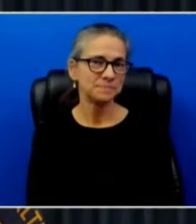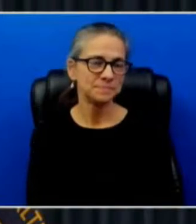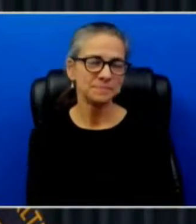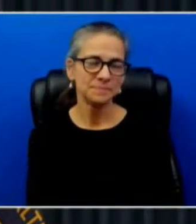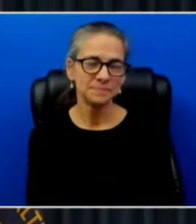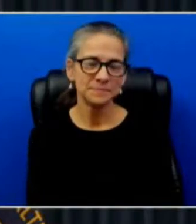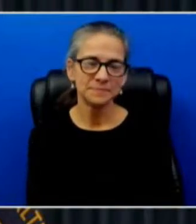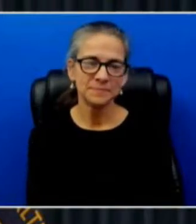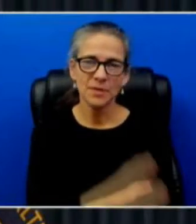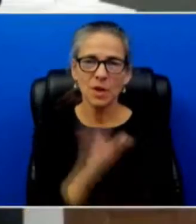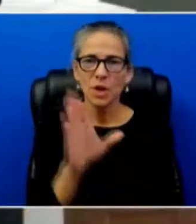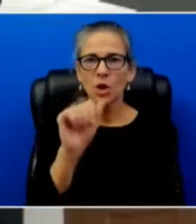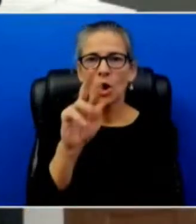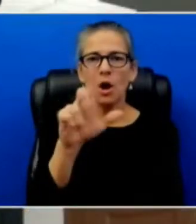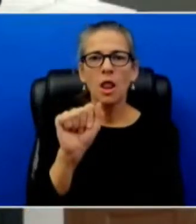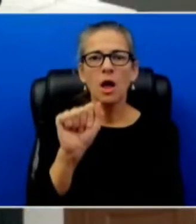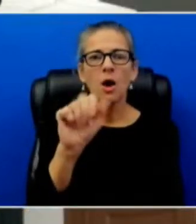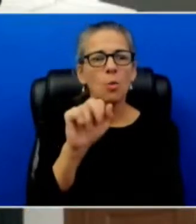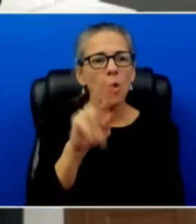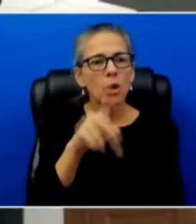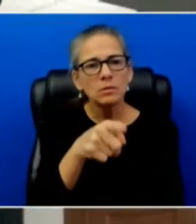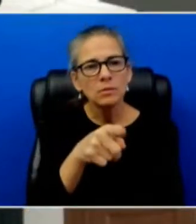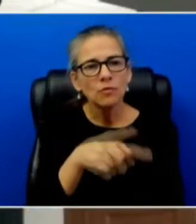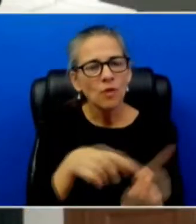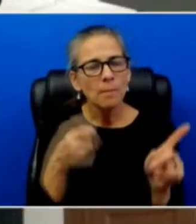Carla Ward from the Herald Leader.